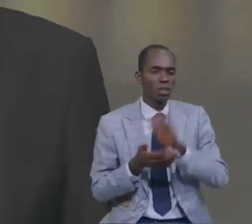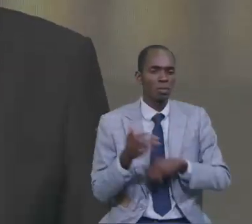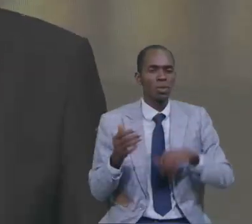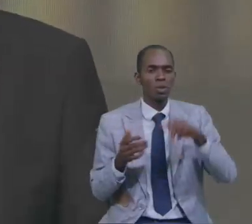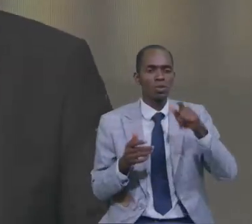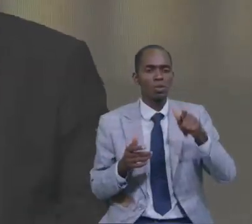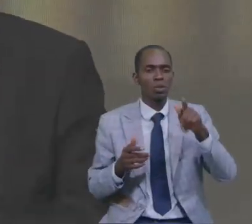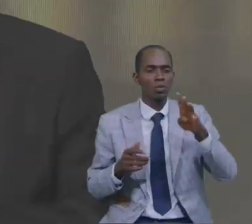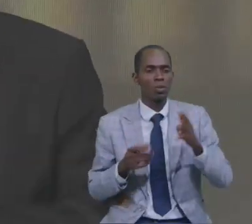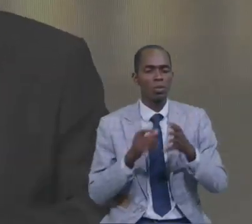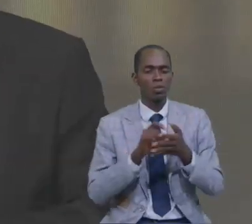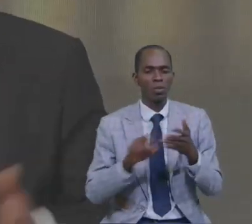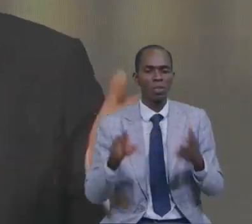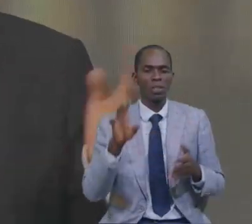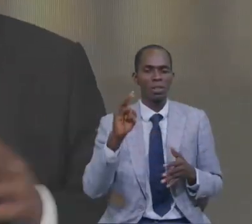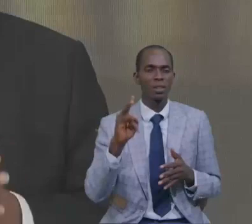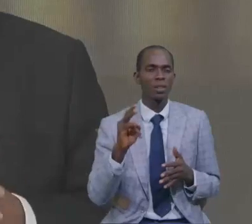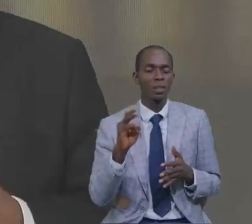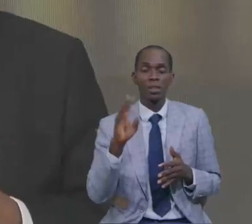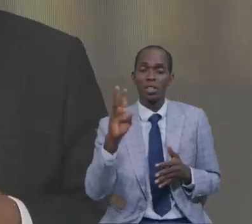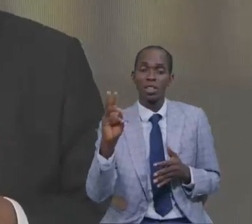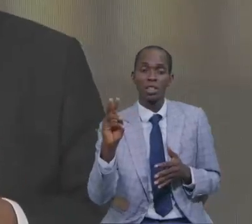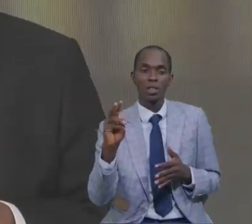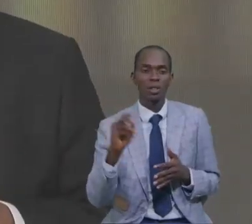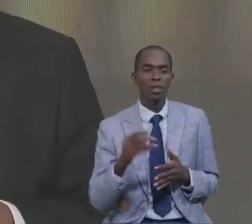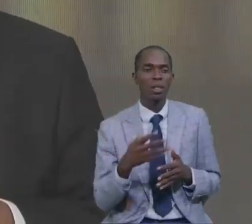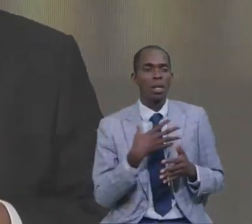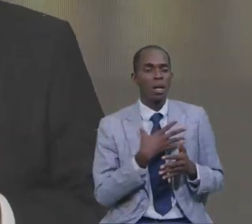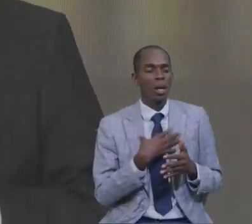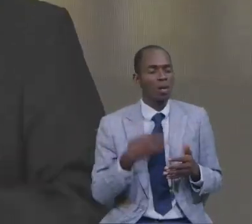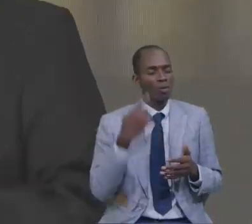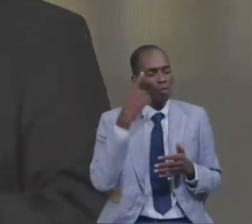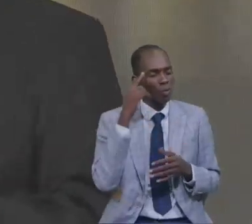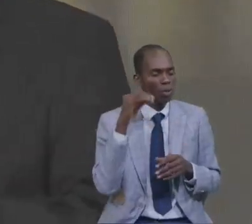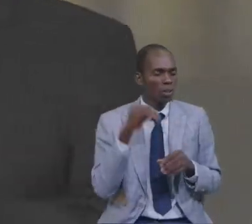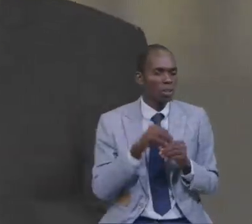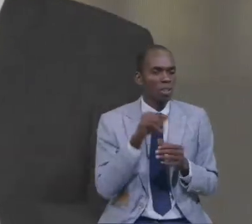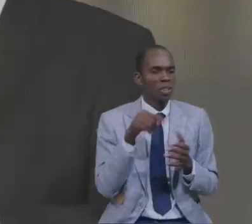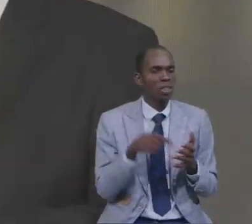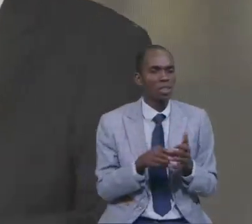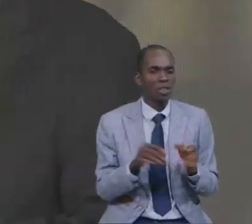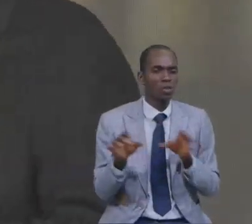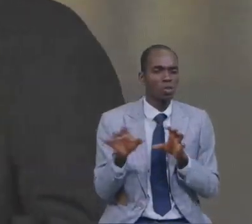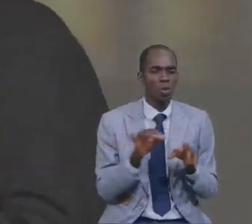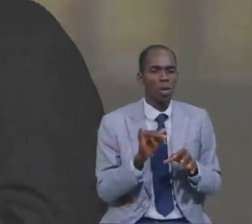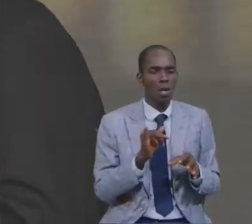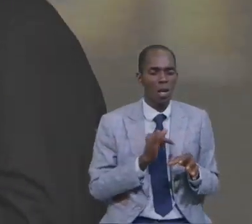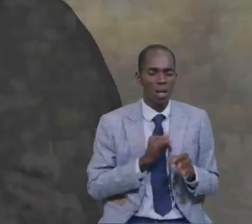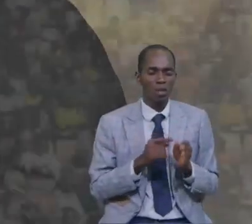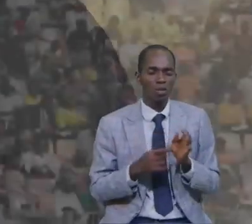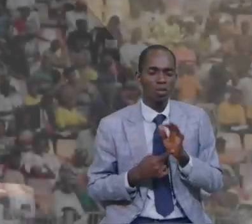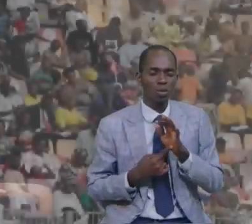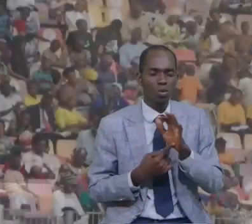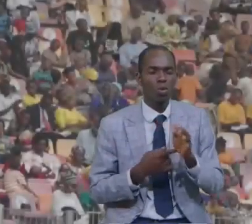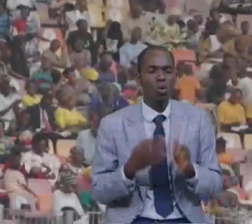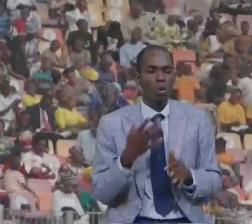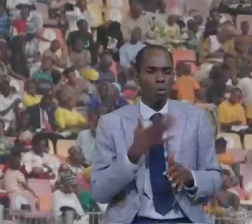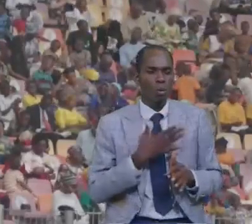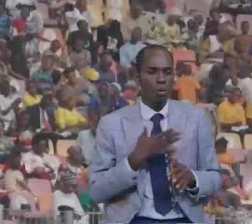exercise myself. That's Paul the apostle. Paul did not say, I'm a preacher,